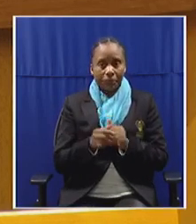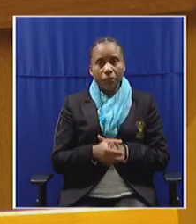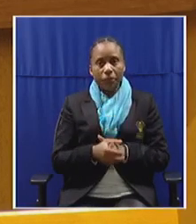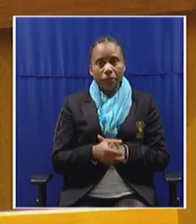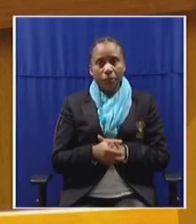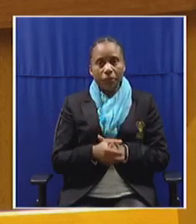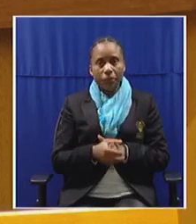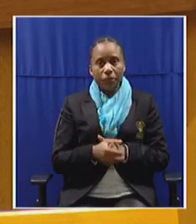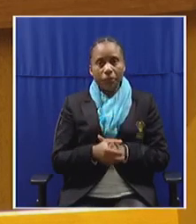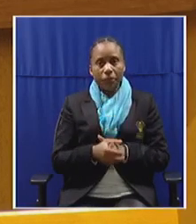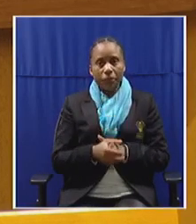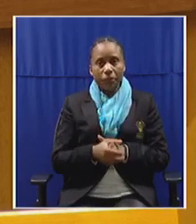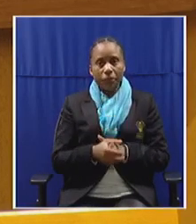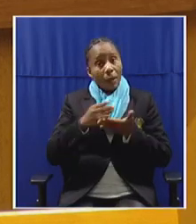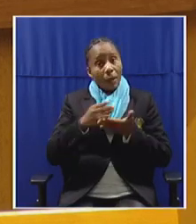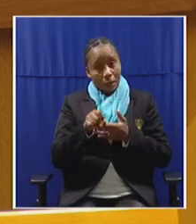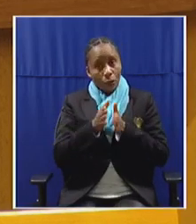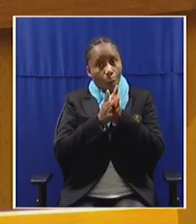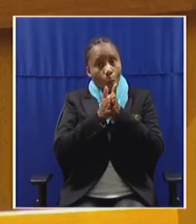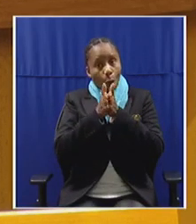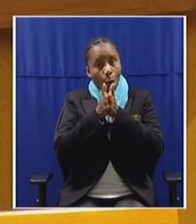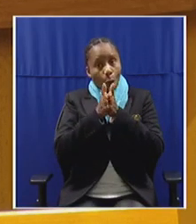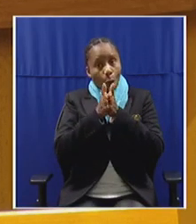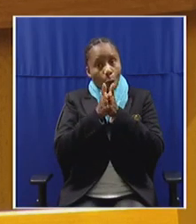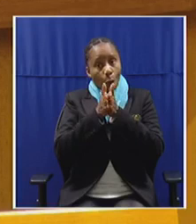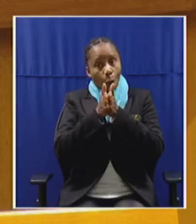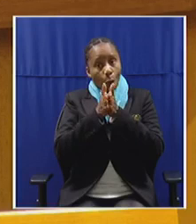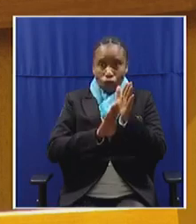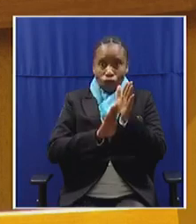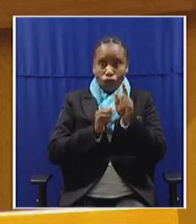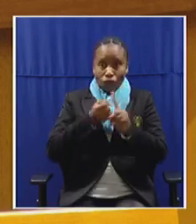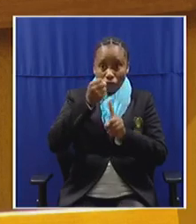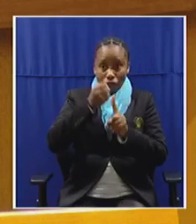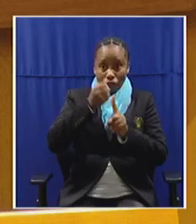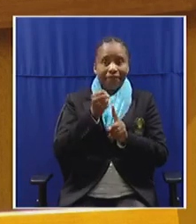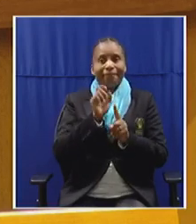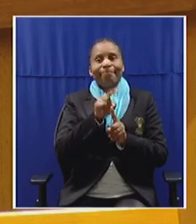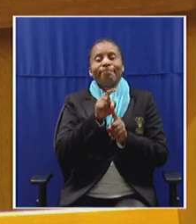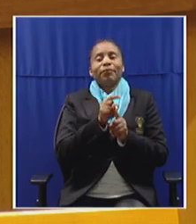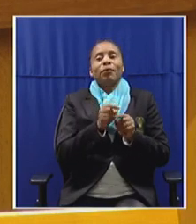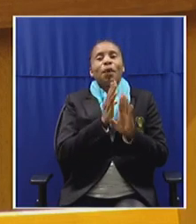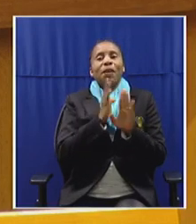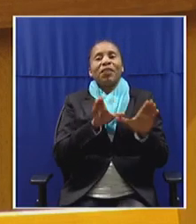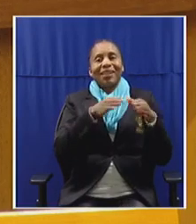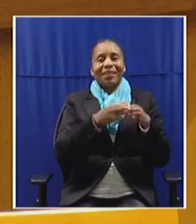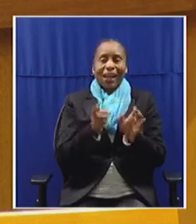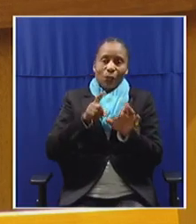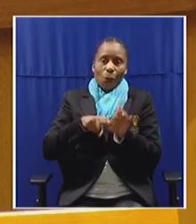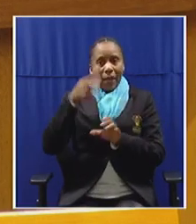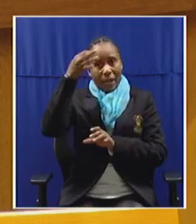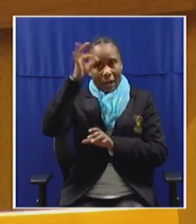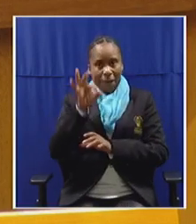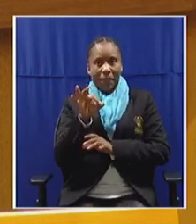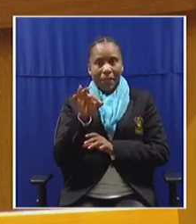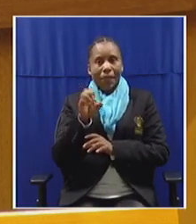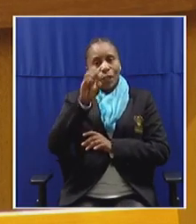our part in order to motivate and persuade the private sector to join government so that we deal